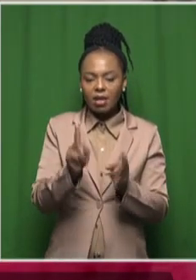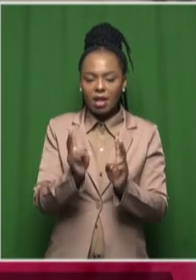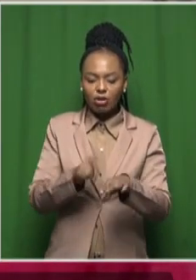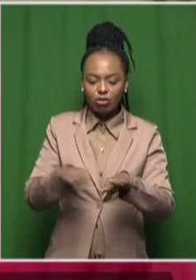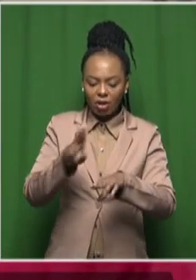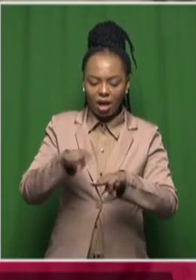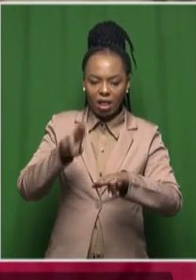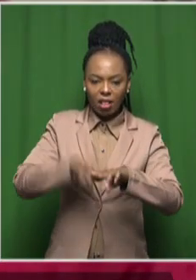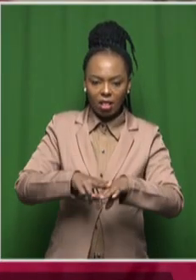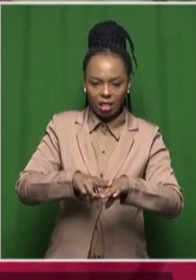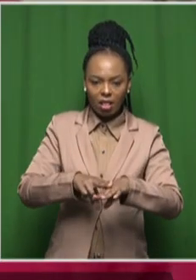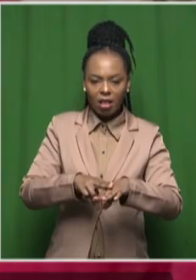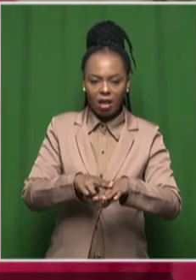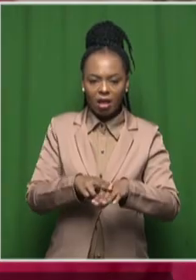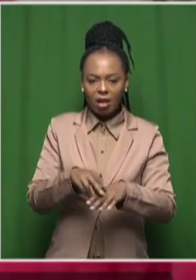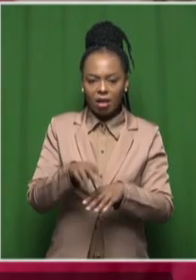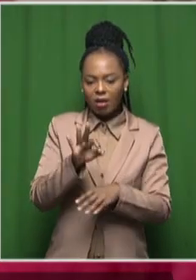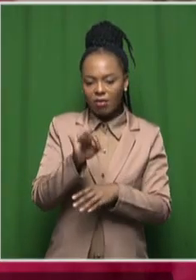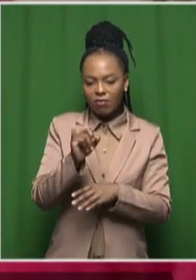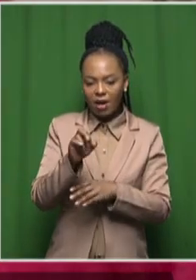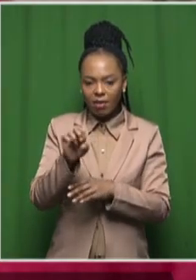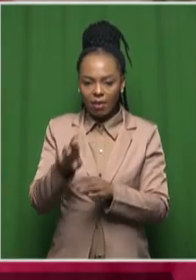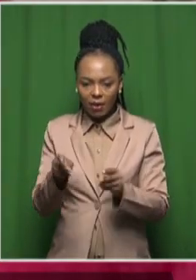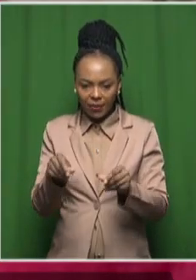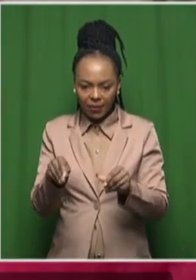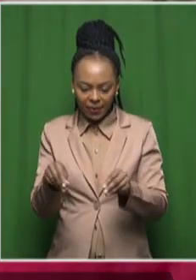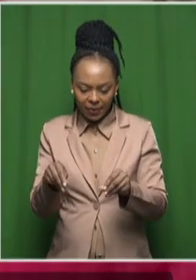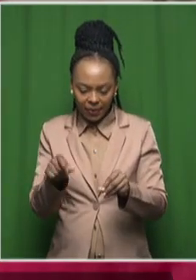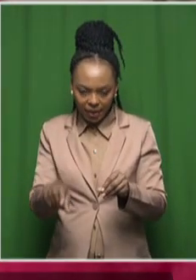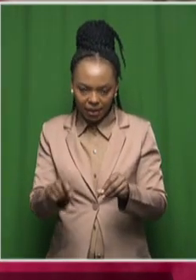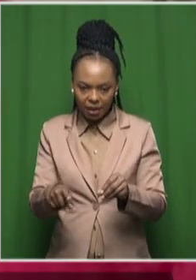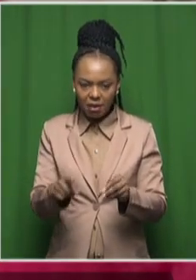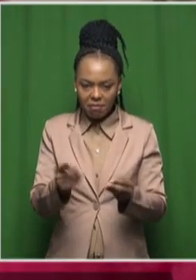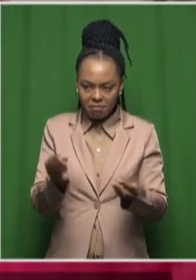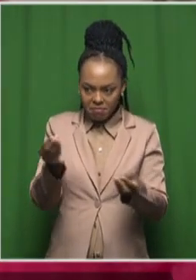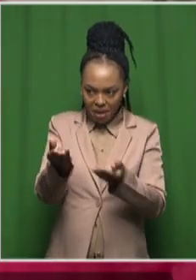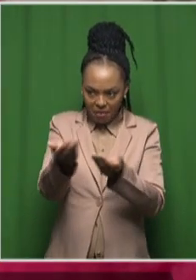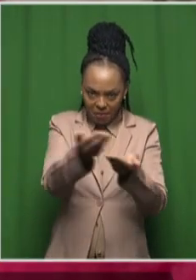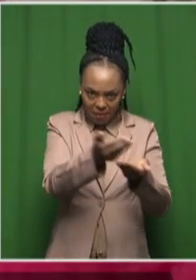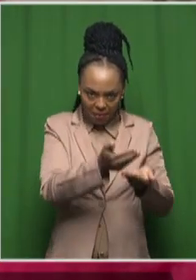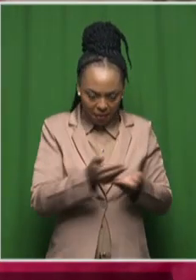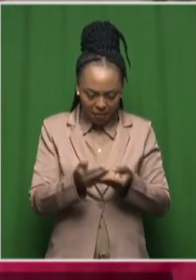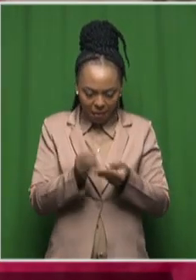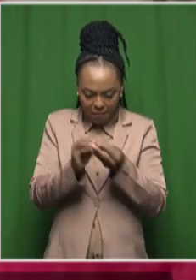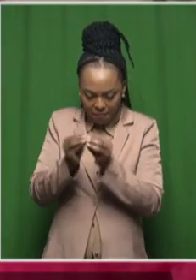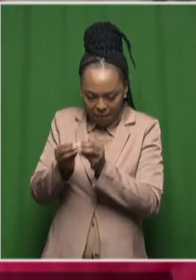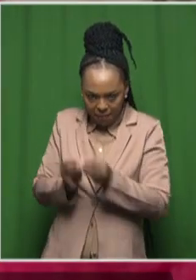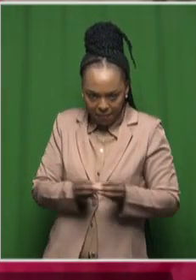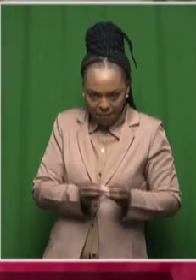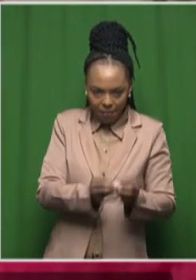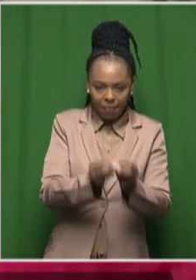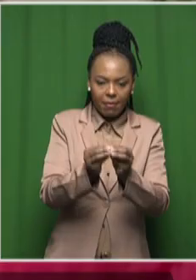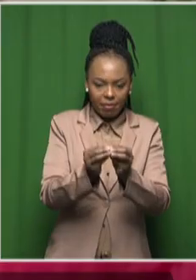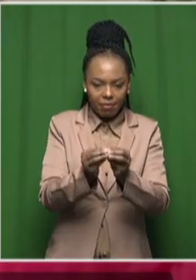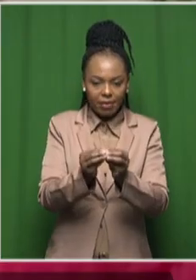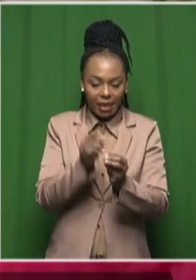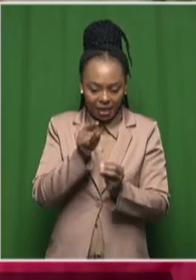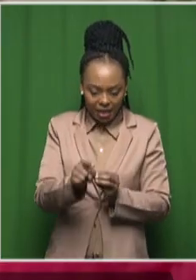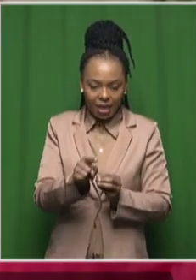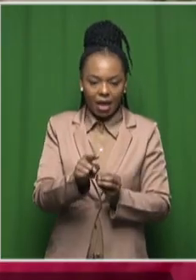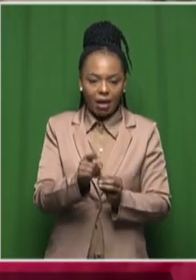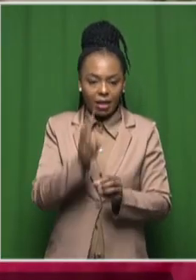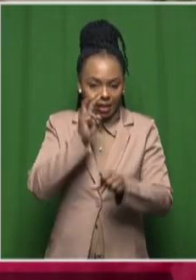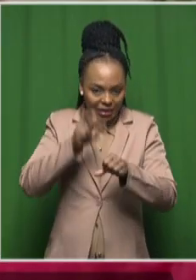think across the board, there's a lot more integration between different design disciplines, which produces a